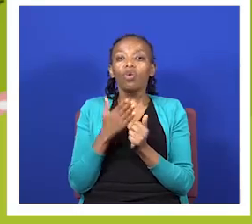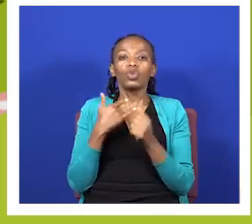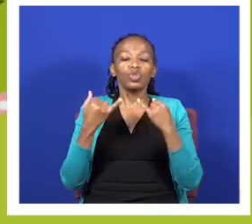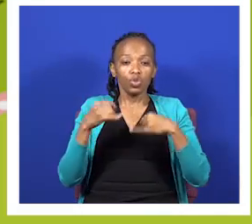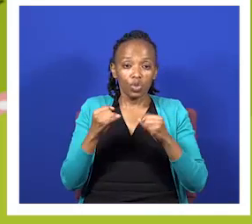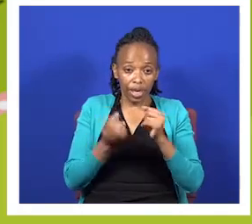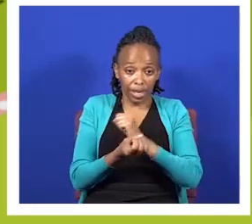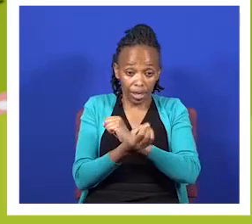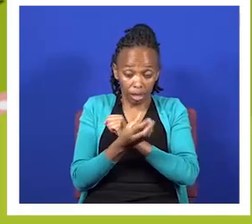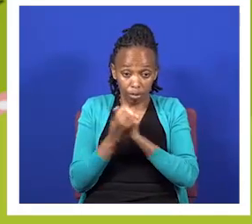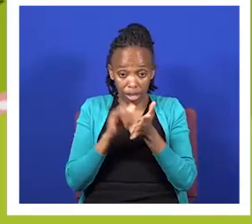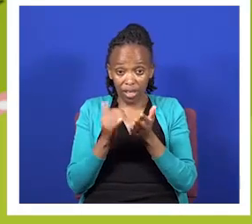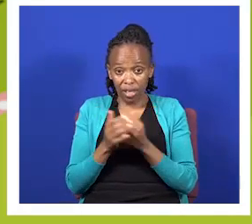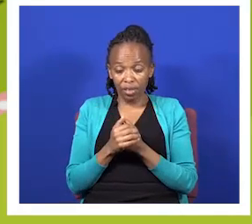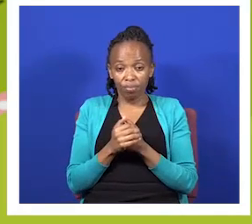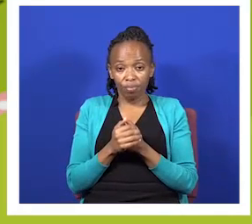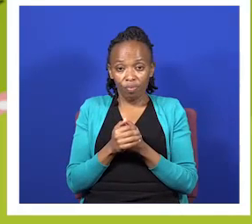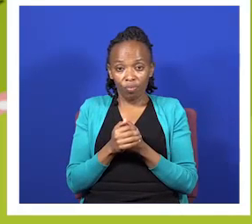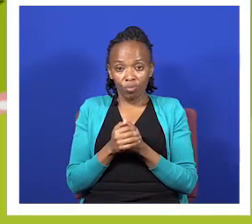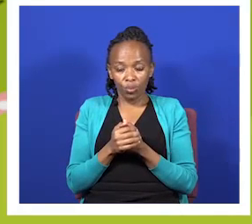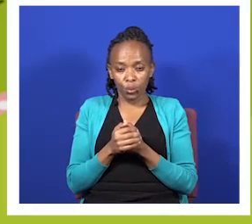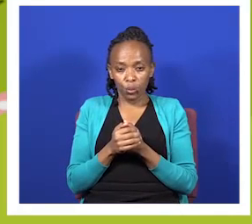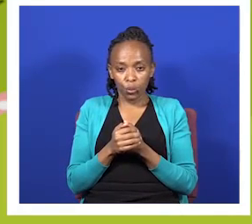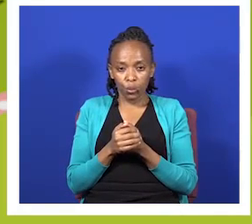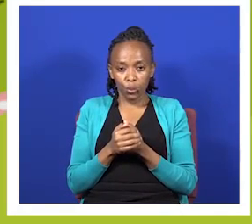Let me try and explain that to you.